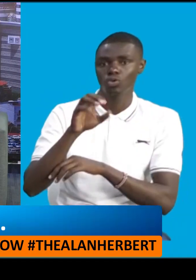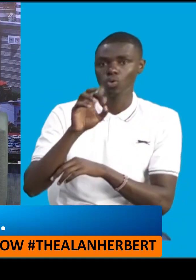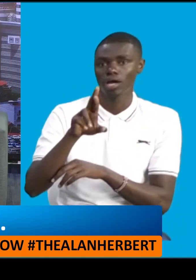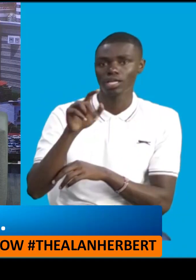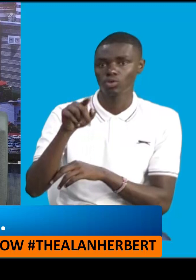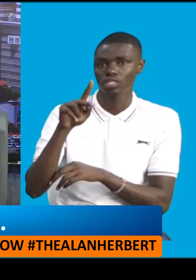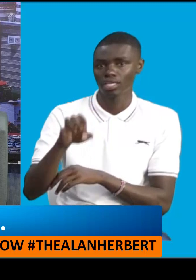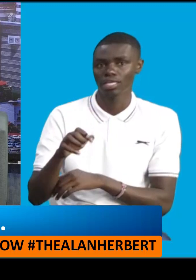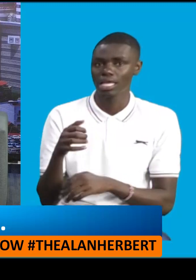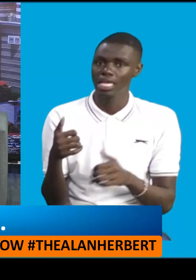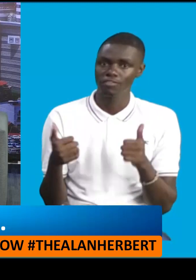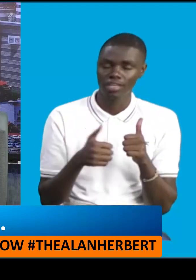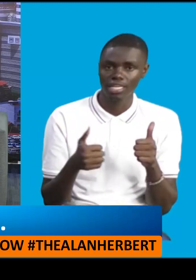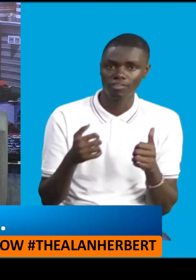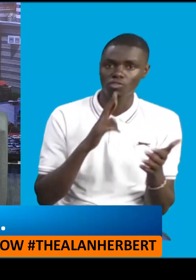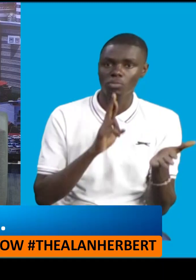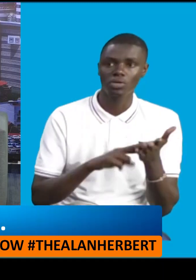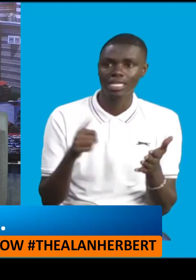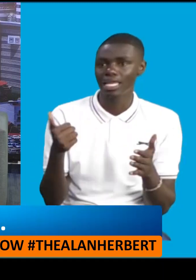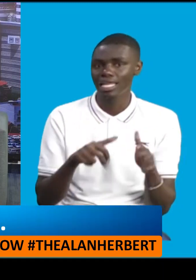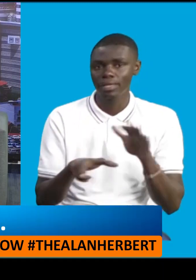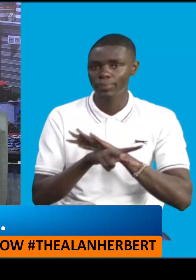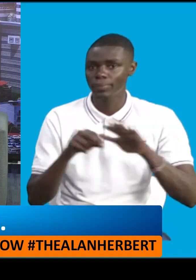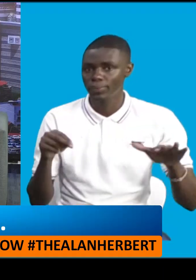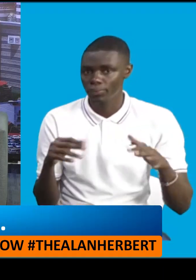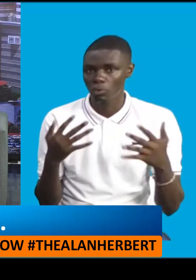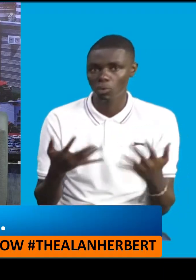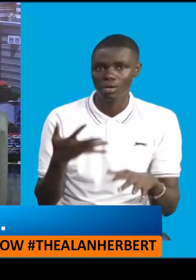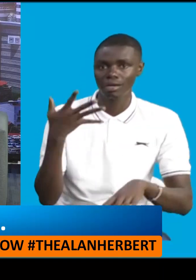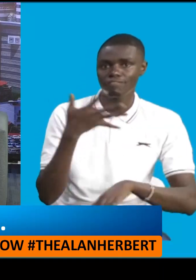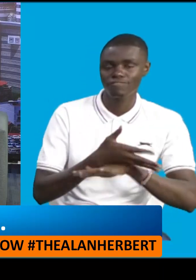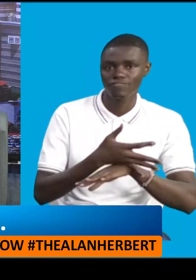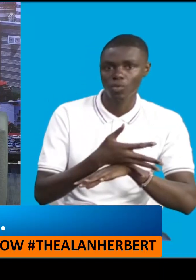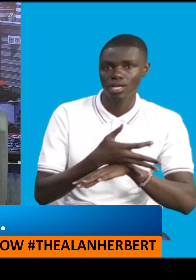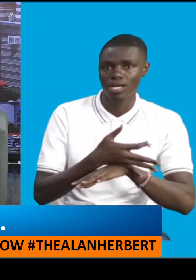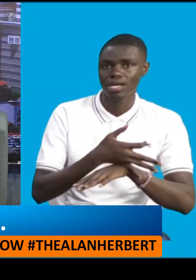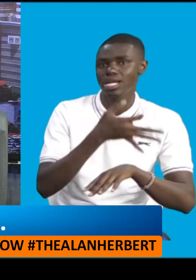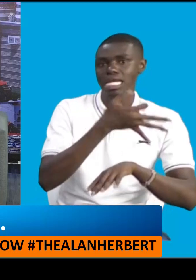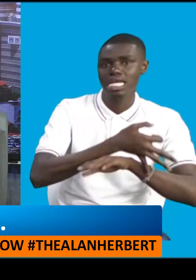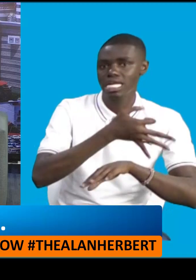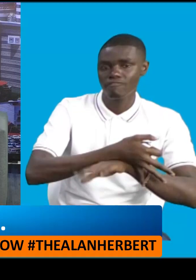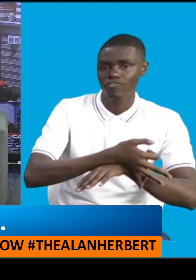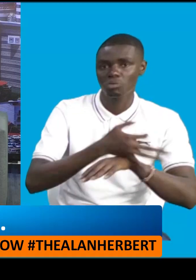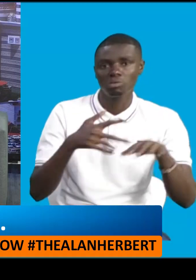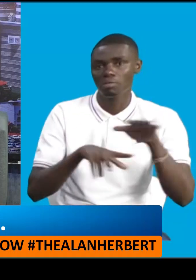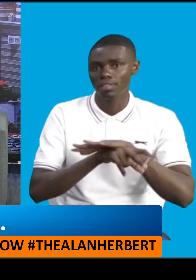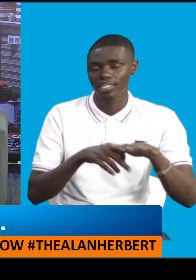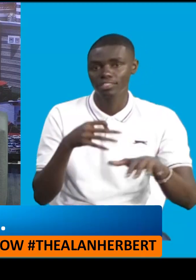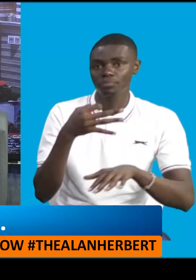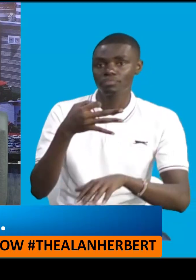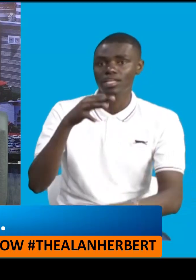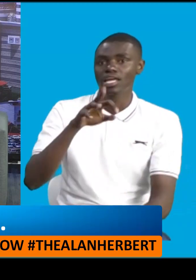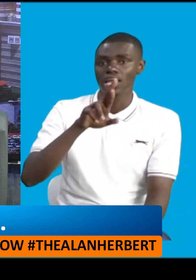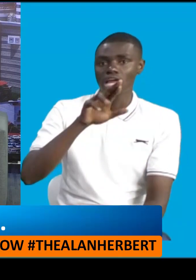Complaints@nhif.or.ke. If you are reporting any forgery or what there is a word that you used. Fraud. Yes, if you're reporting fraud,